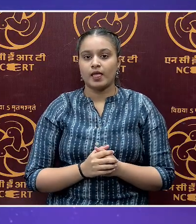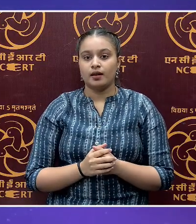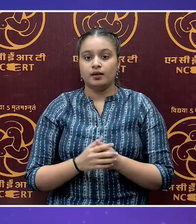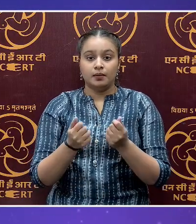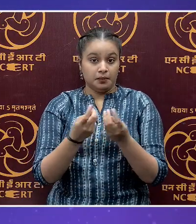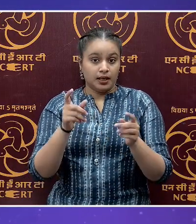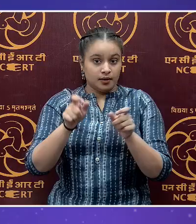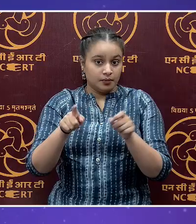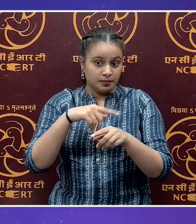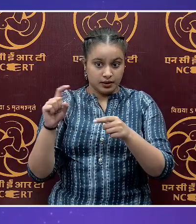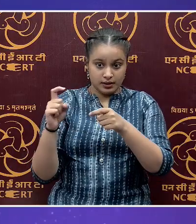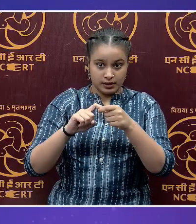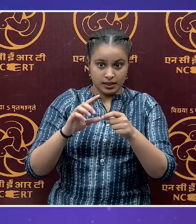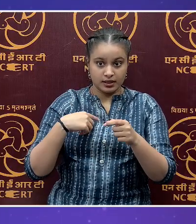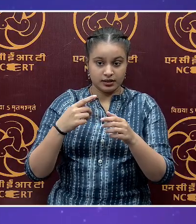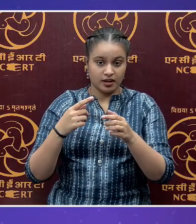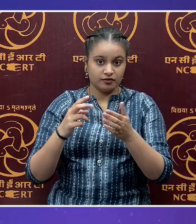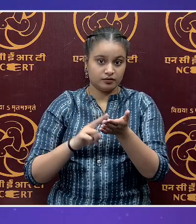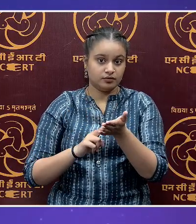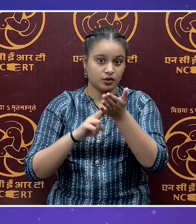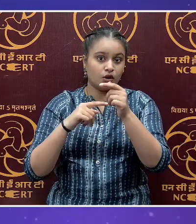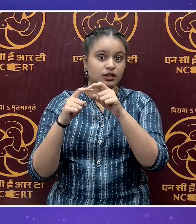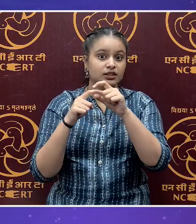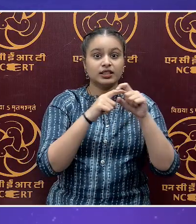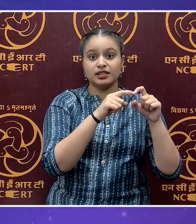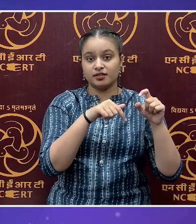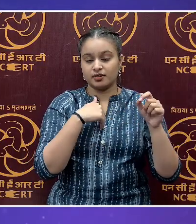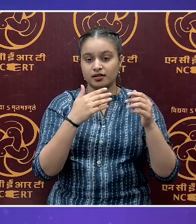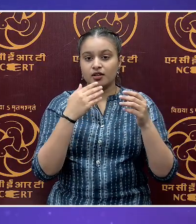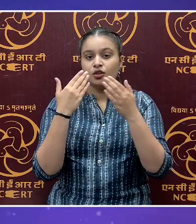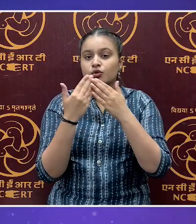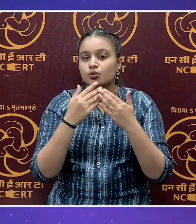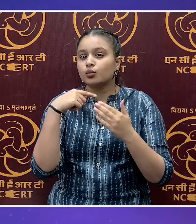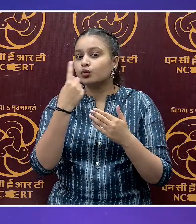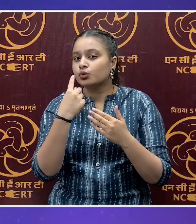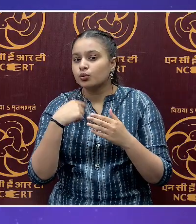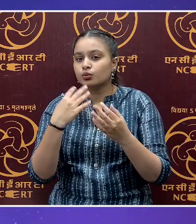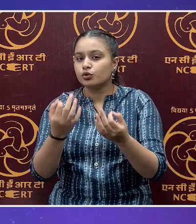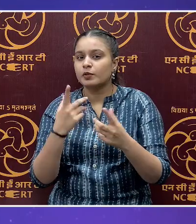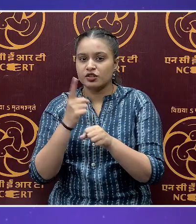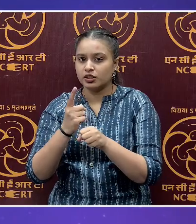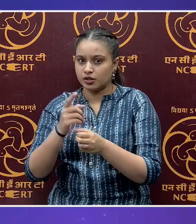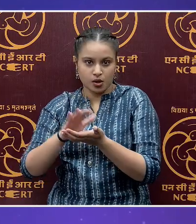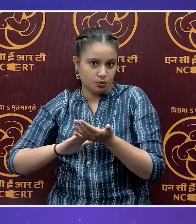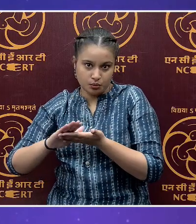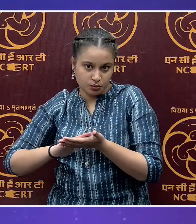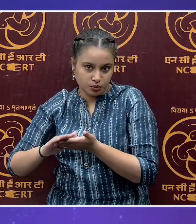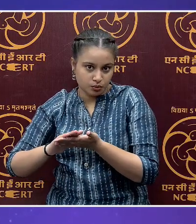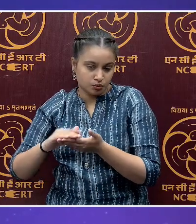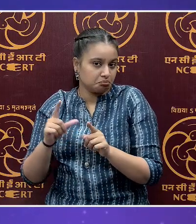connecting with us from the Northeast. We've got one question. What about those schools that do not have special educators?